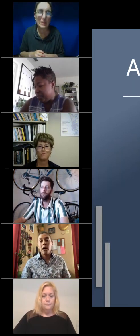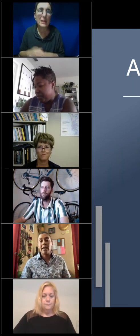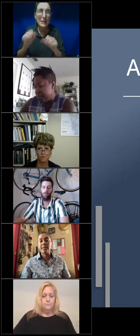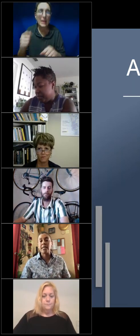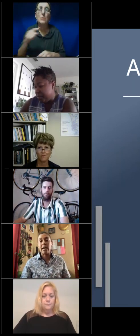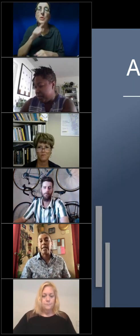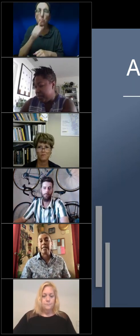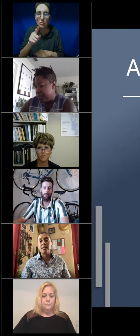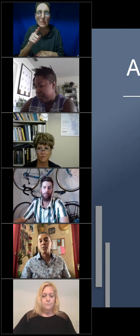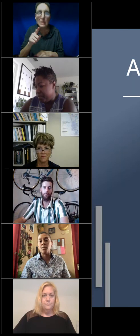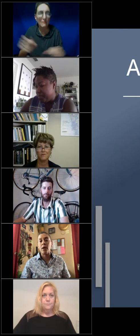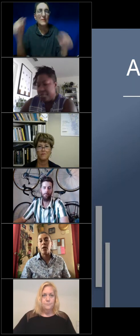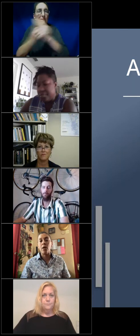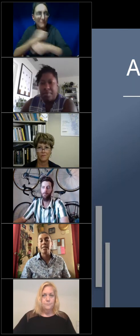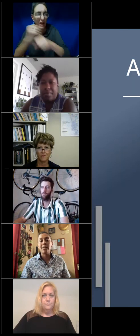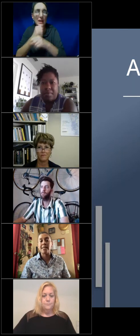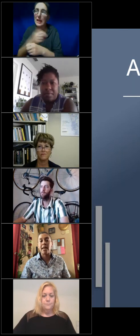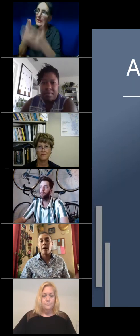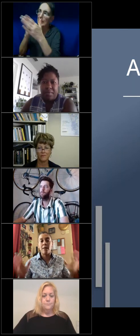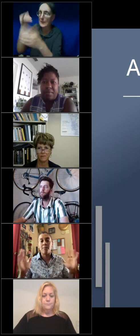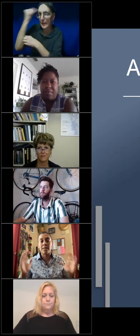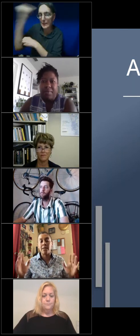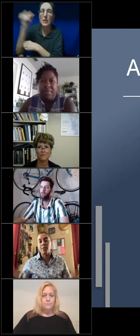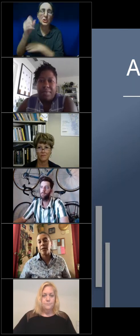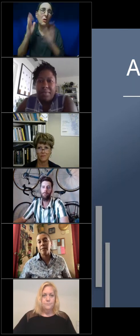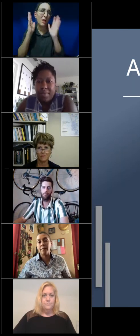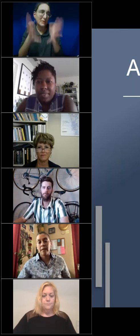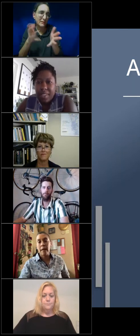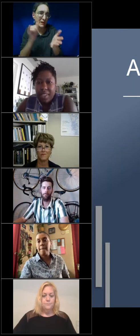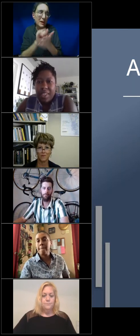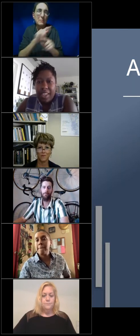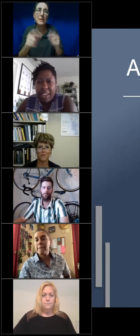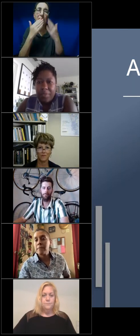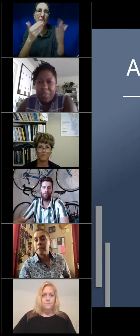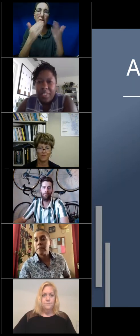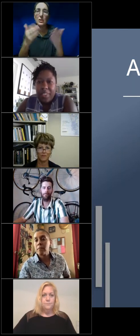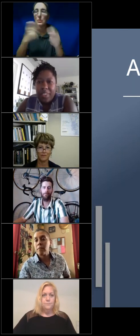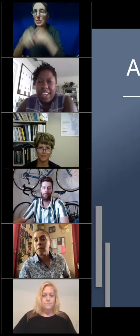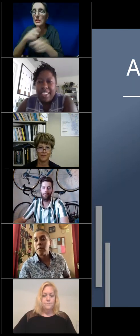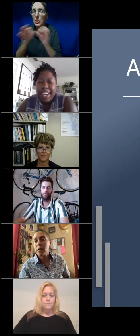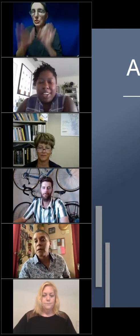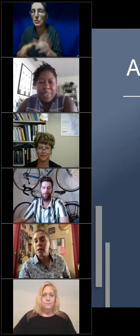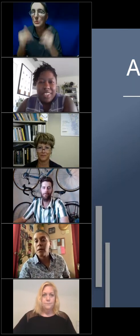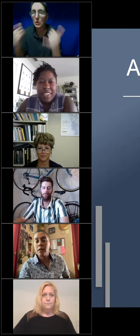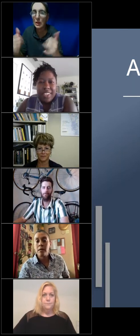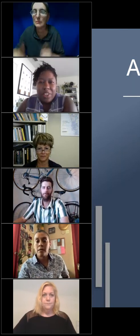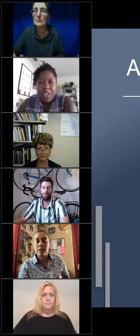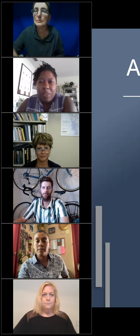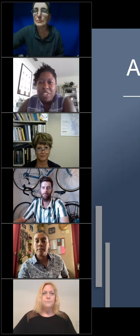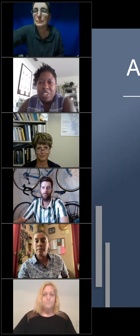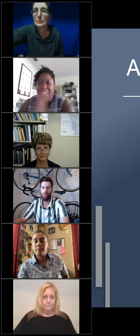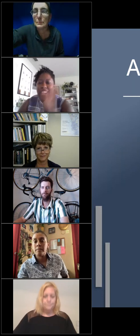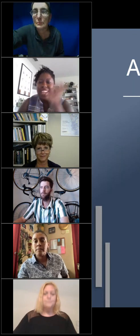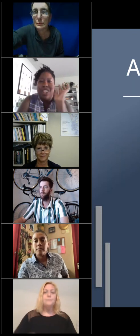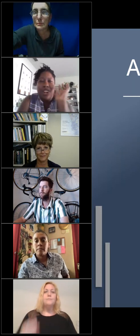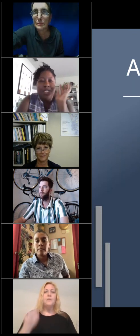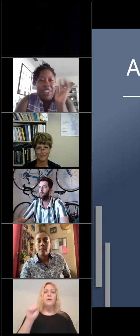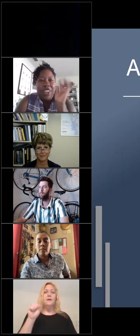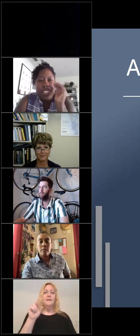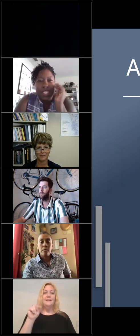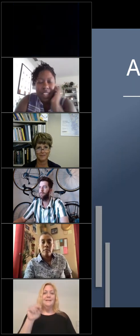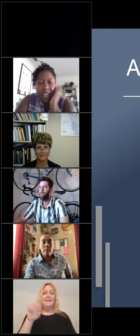fight against that idea. So I'll leave it at that. But thank you all. Yeah. I